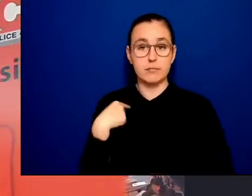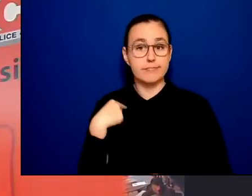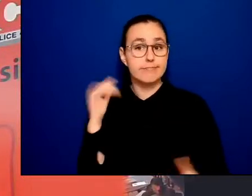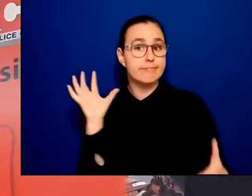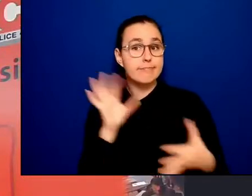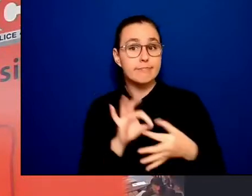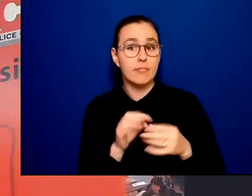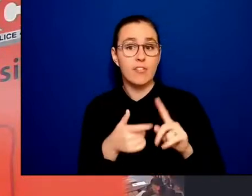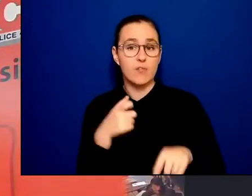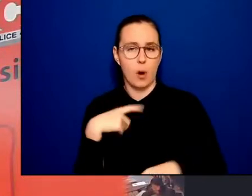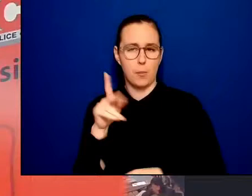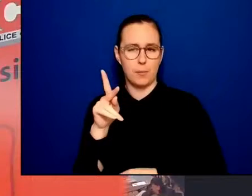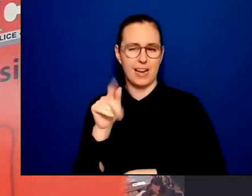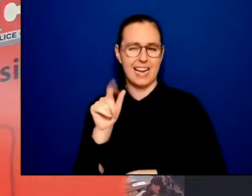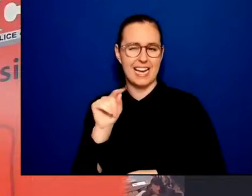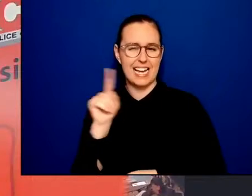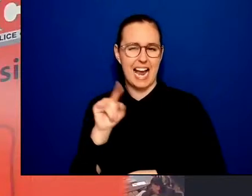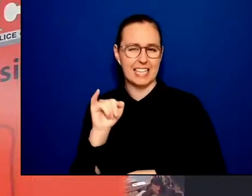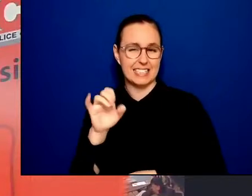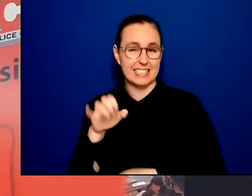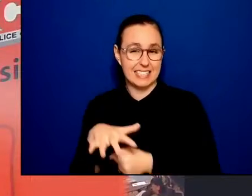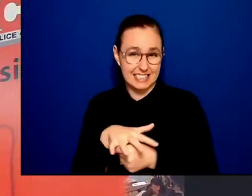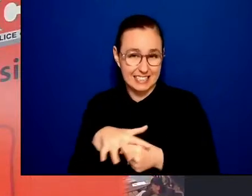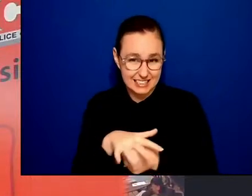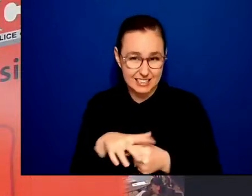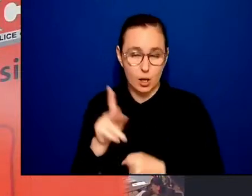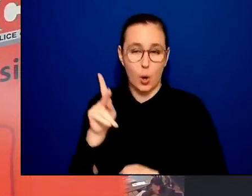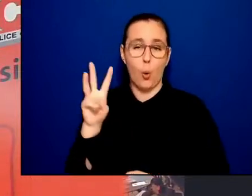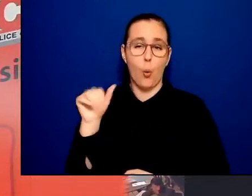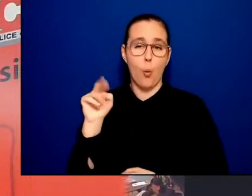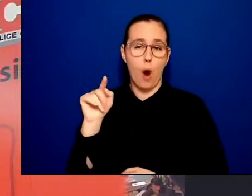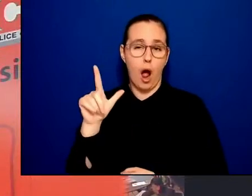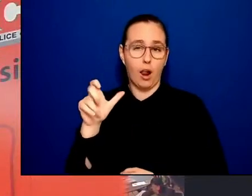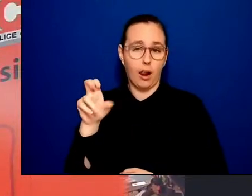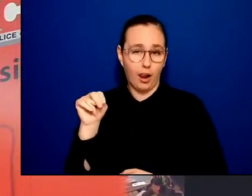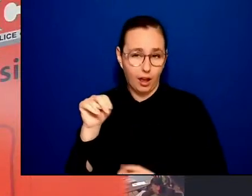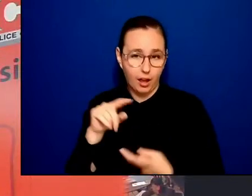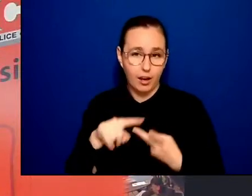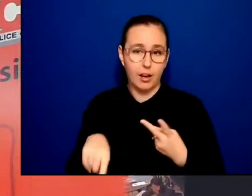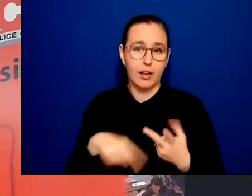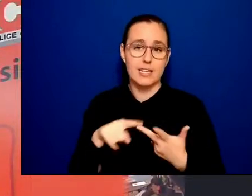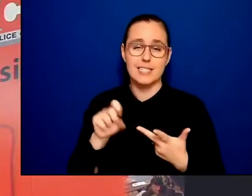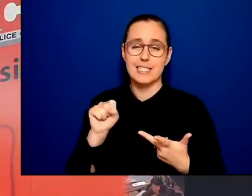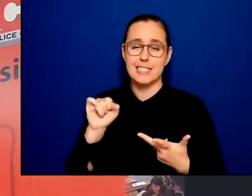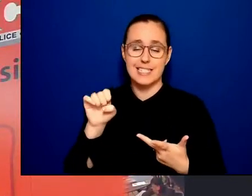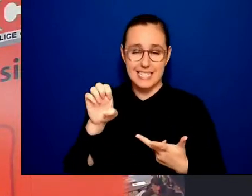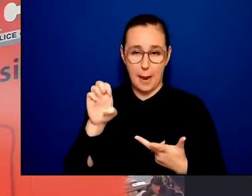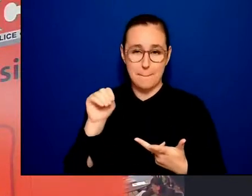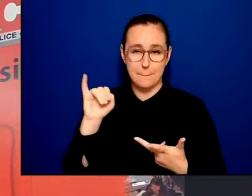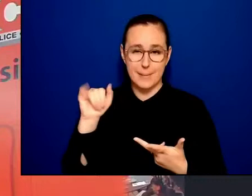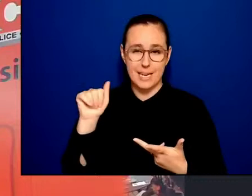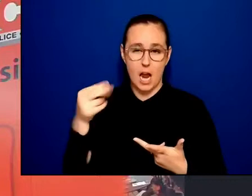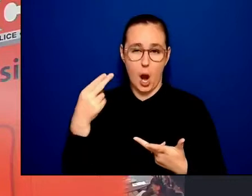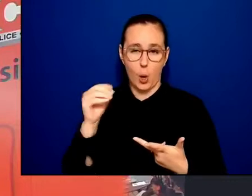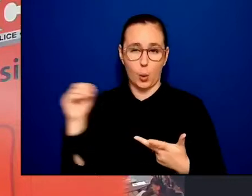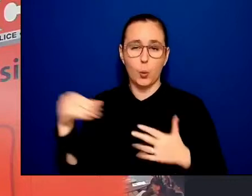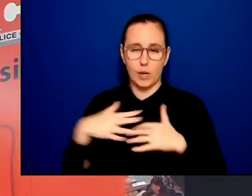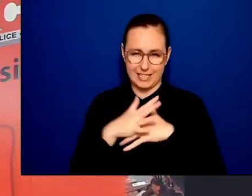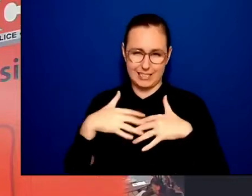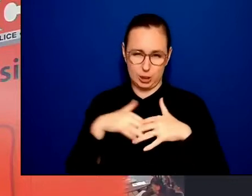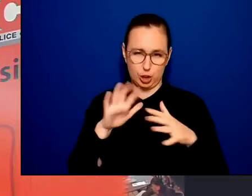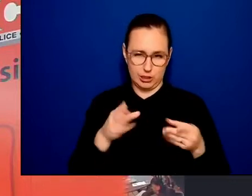On behalf of the BC RCMP, I want to share with you that over the past 48 hours, the province of British Columbia has experienced a